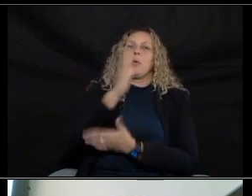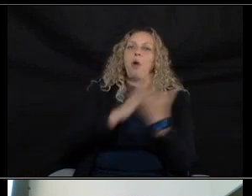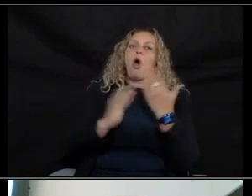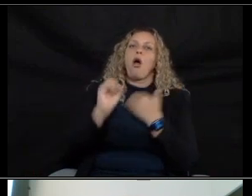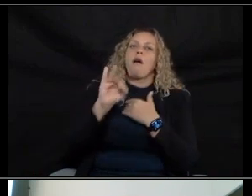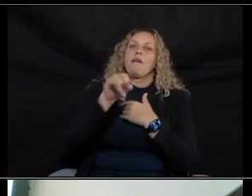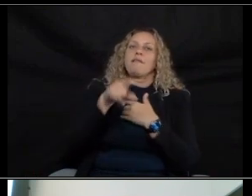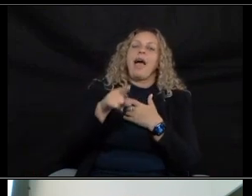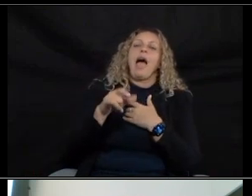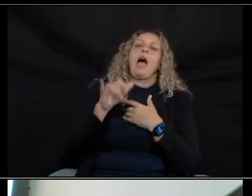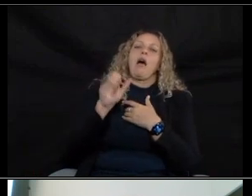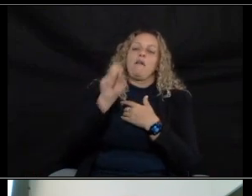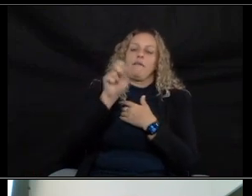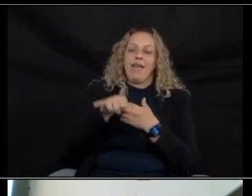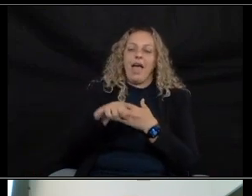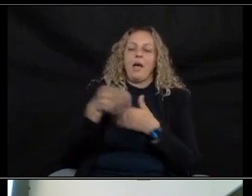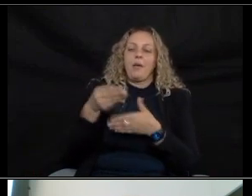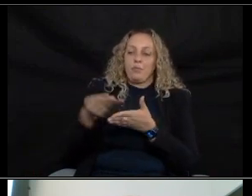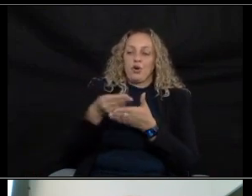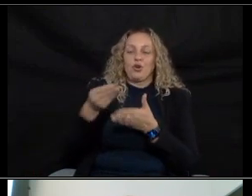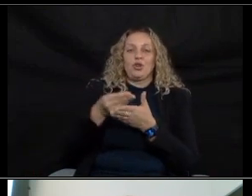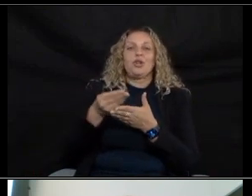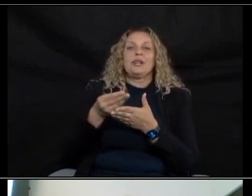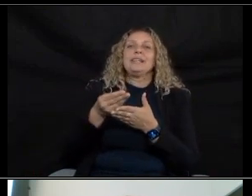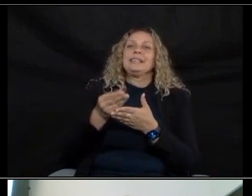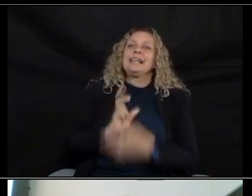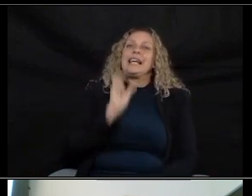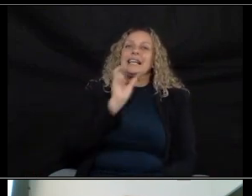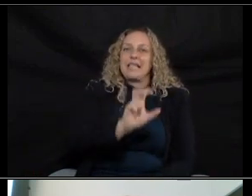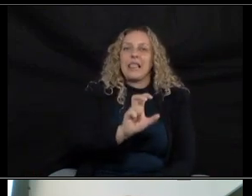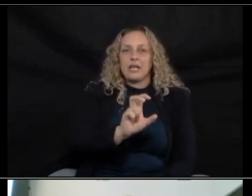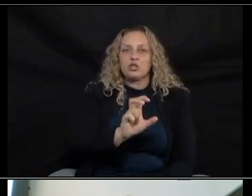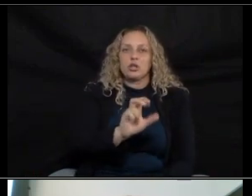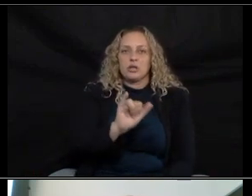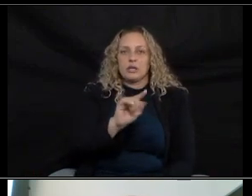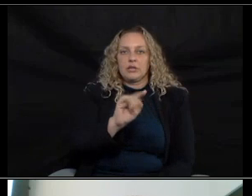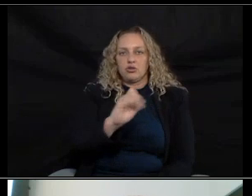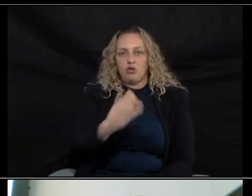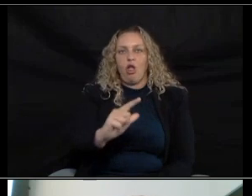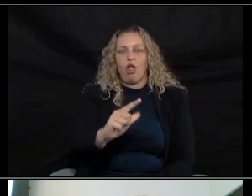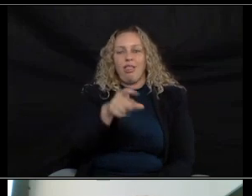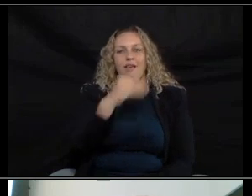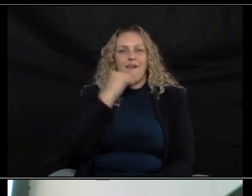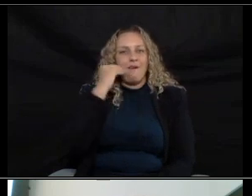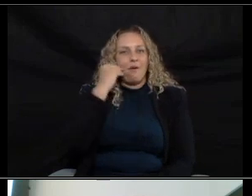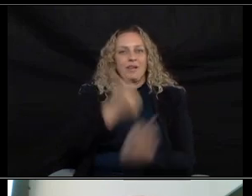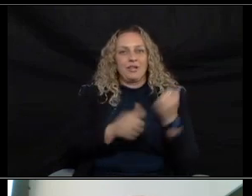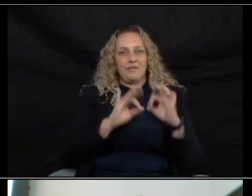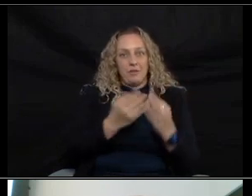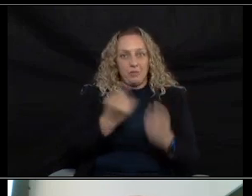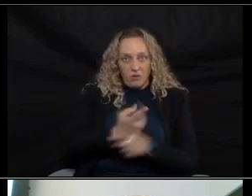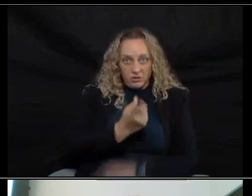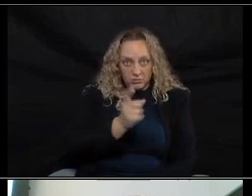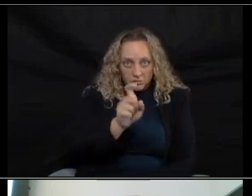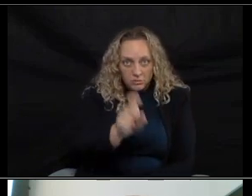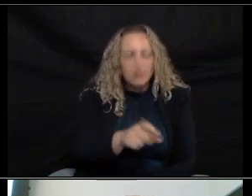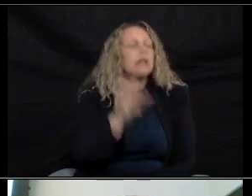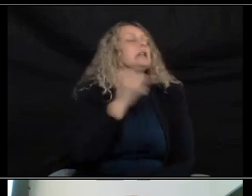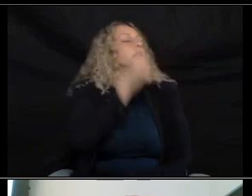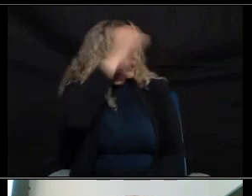part of that package is the installation of the Wi-Fi extender. Is that correct? Yes,